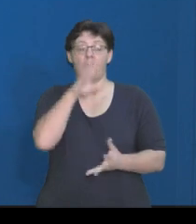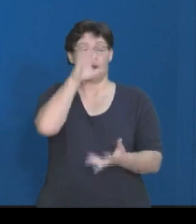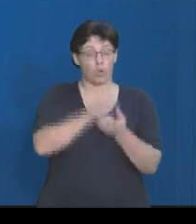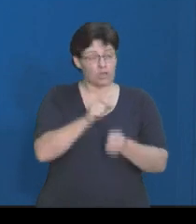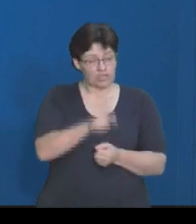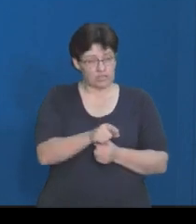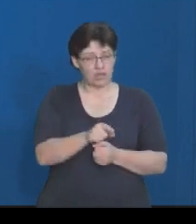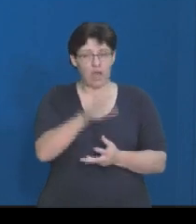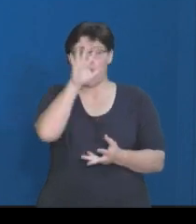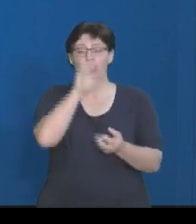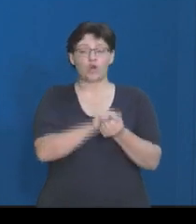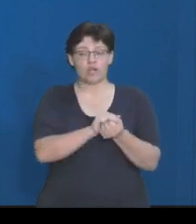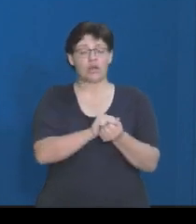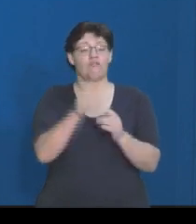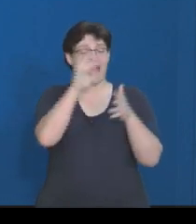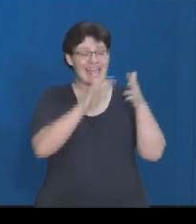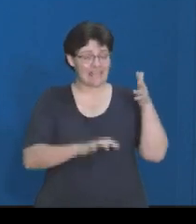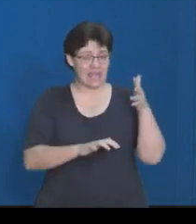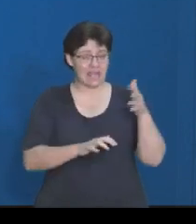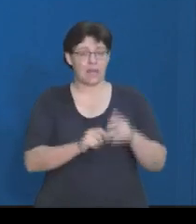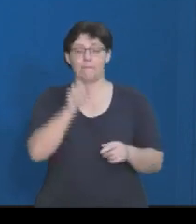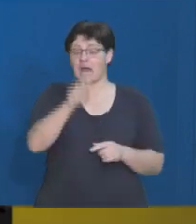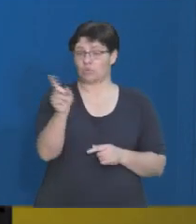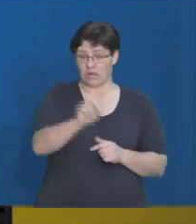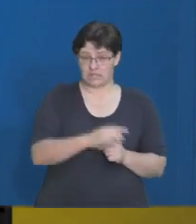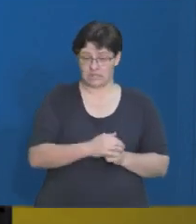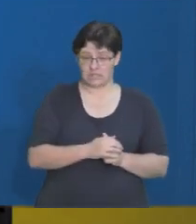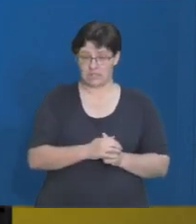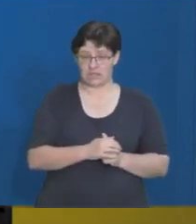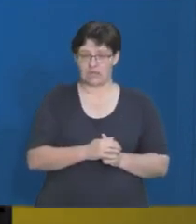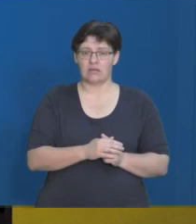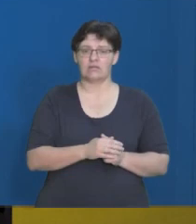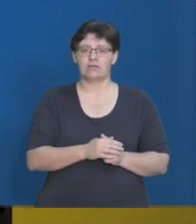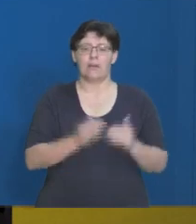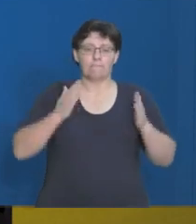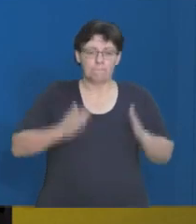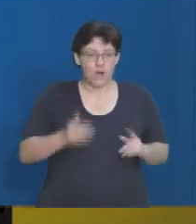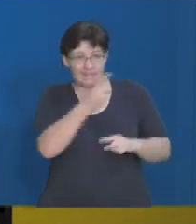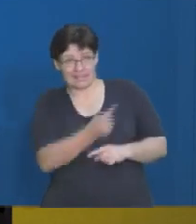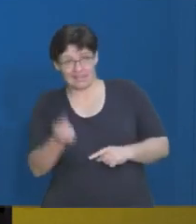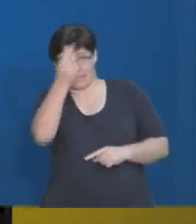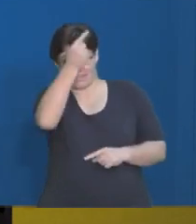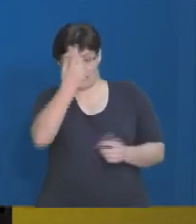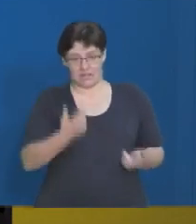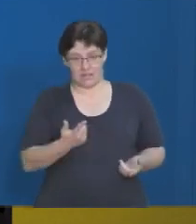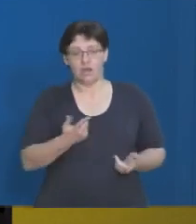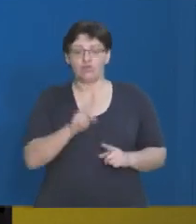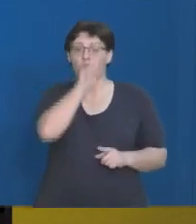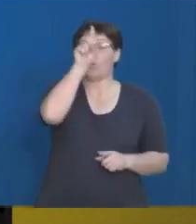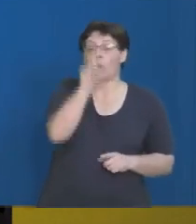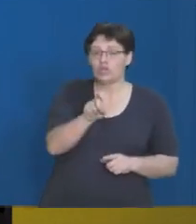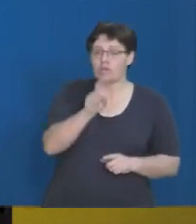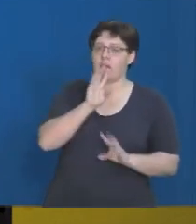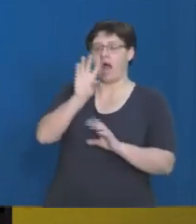conclusion to your essay should be on the main body. So it should be on the main question that